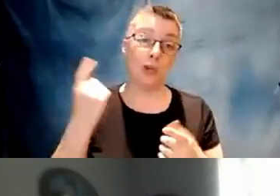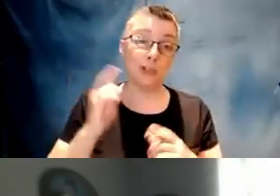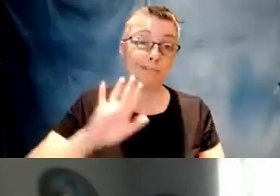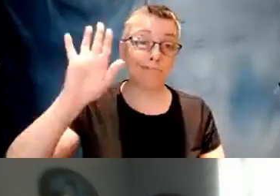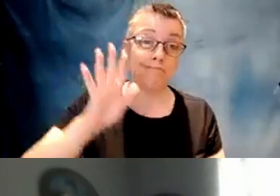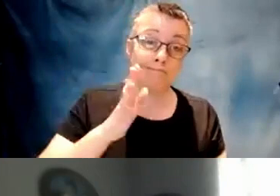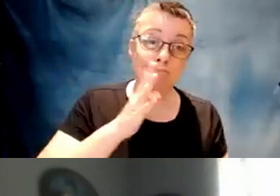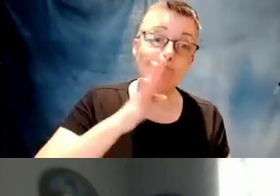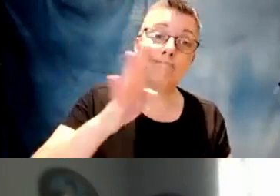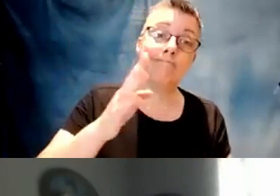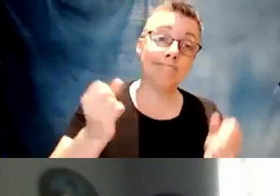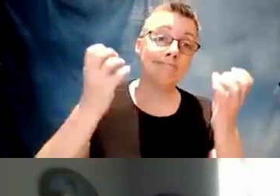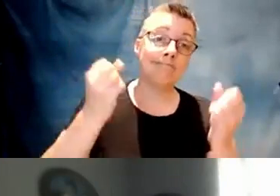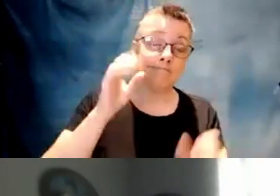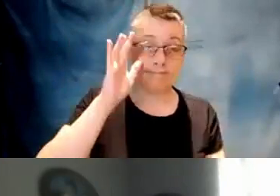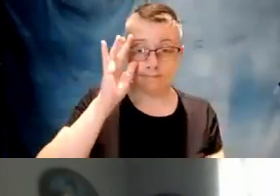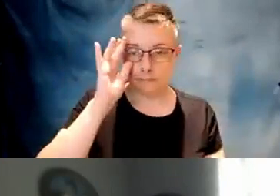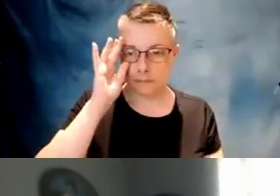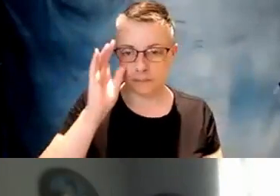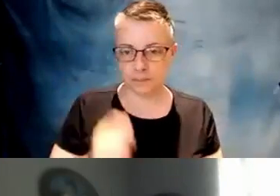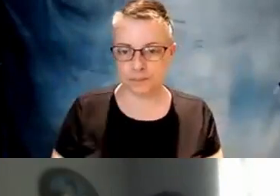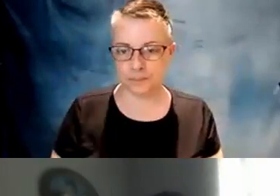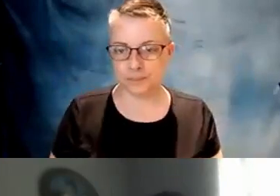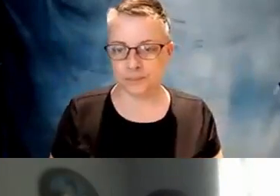speak if there's silence.